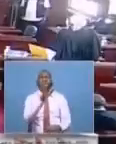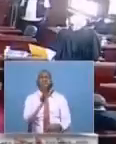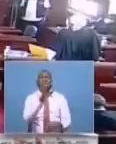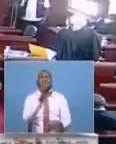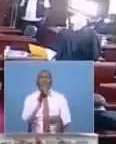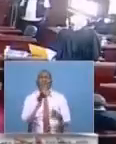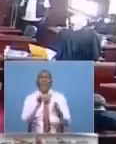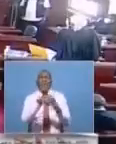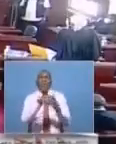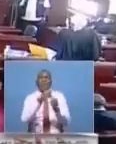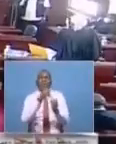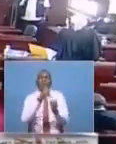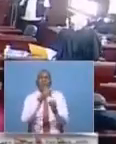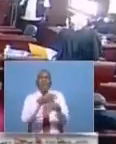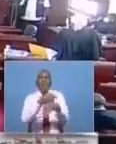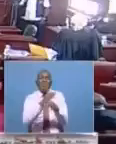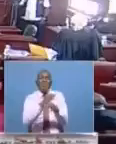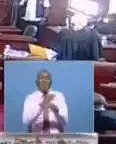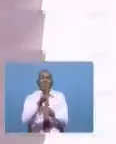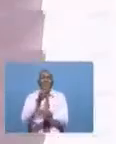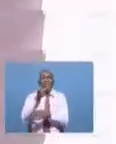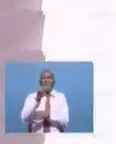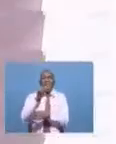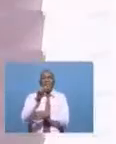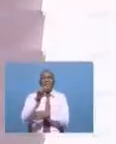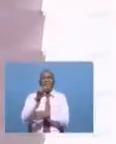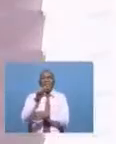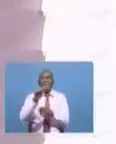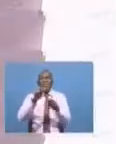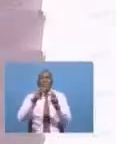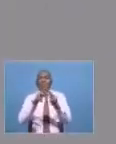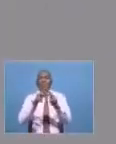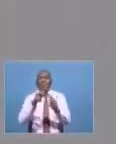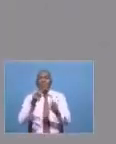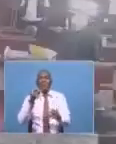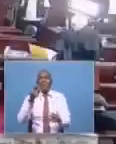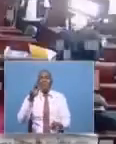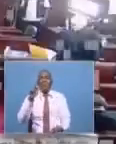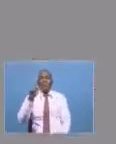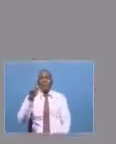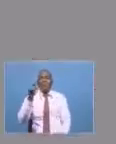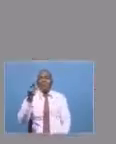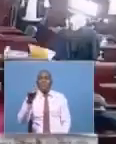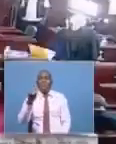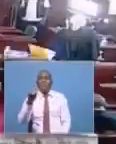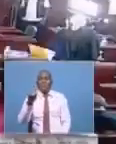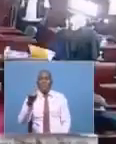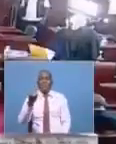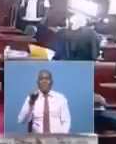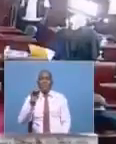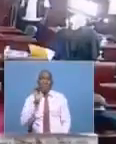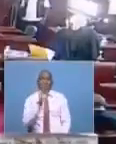formulation of the ratio in Adamu's background? Well, what